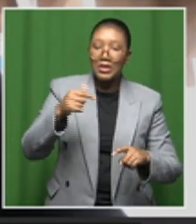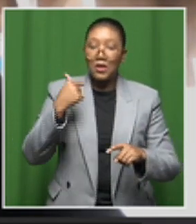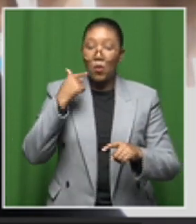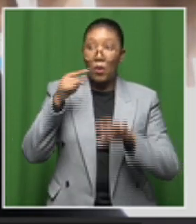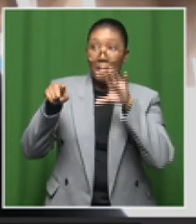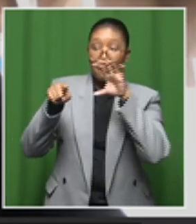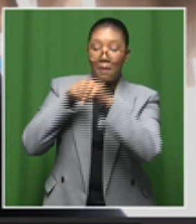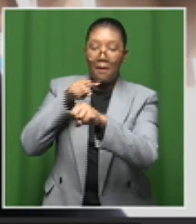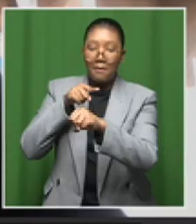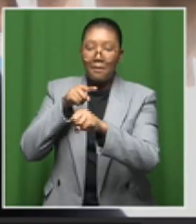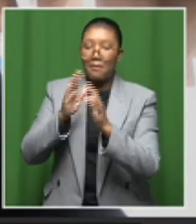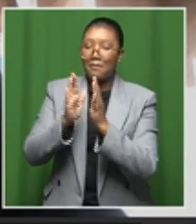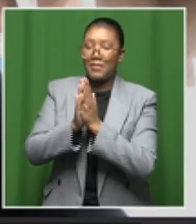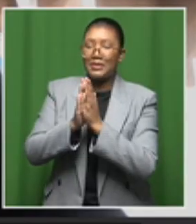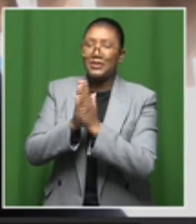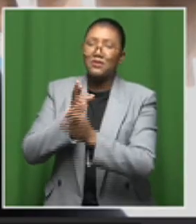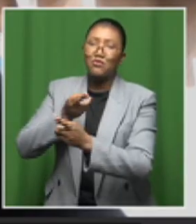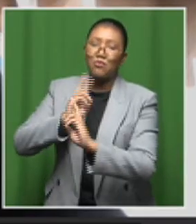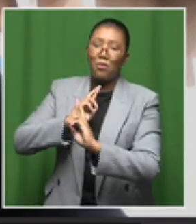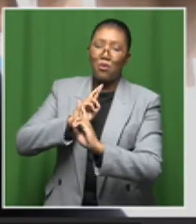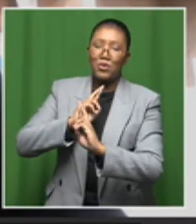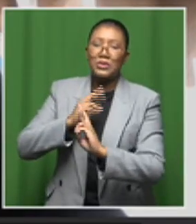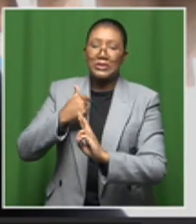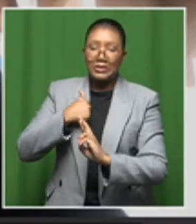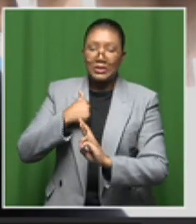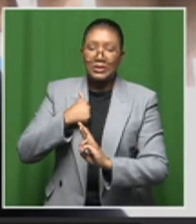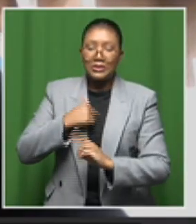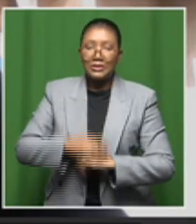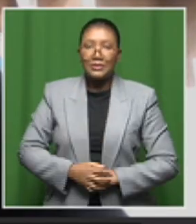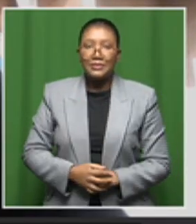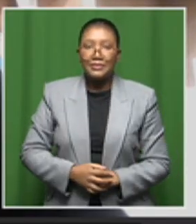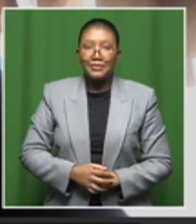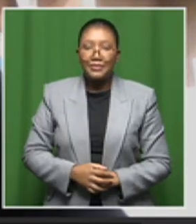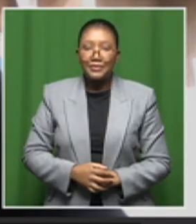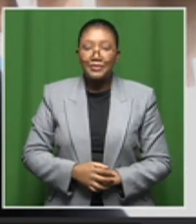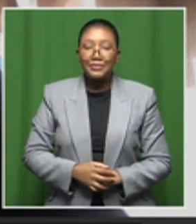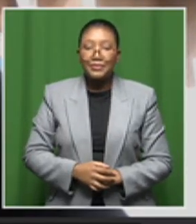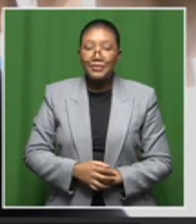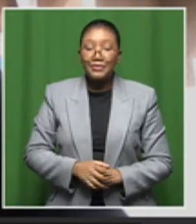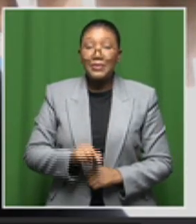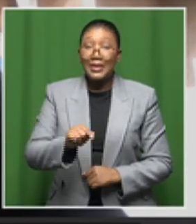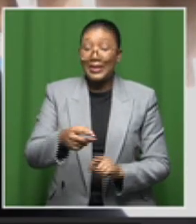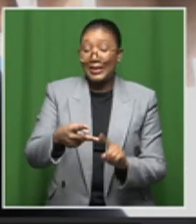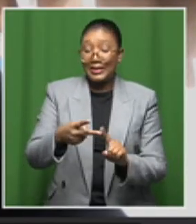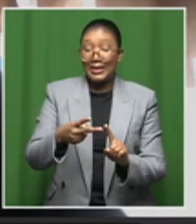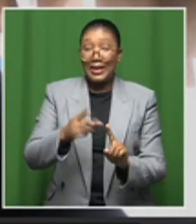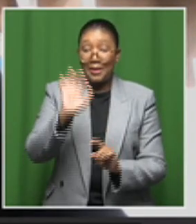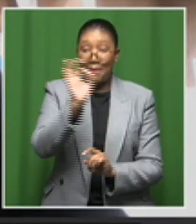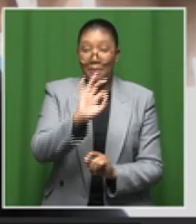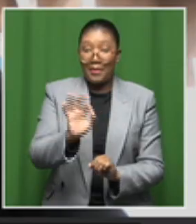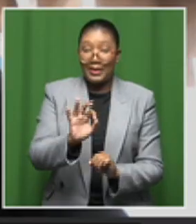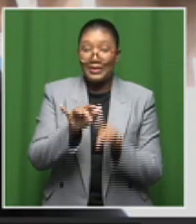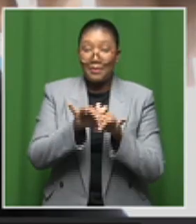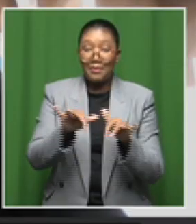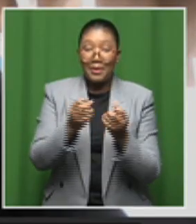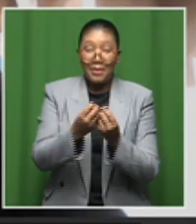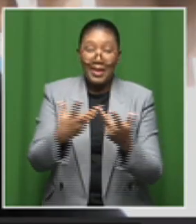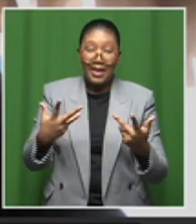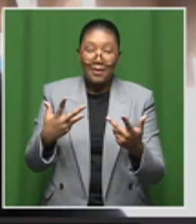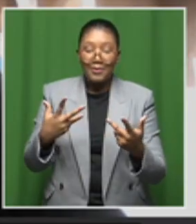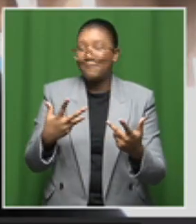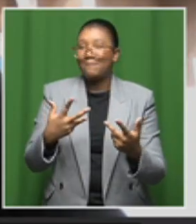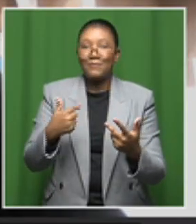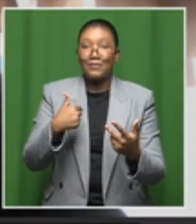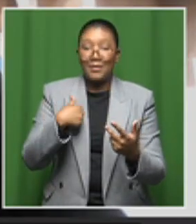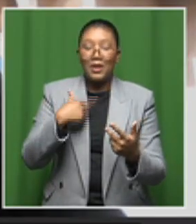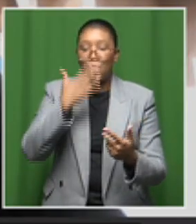detect, please notify us as a regulator. Yeah. But in terms of numbers, the numbers we have is that there's an increase in the reports